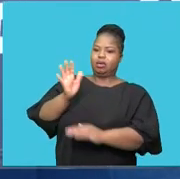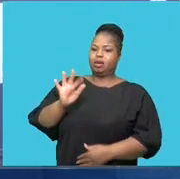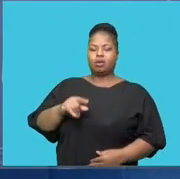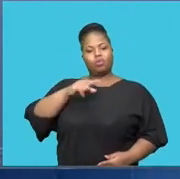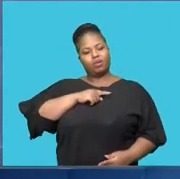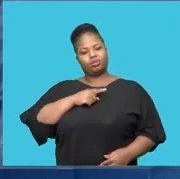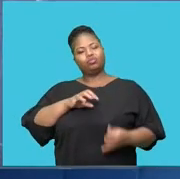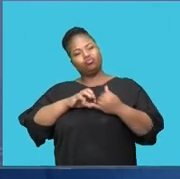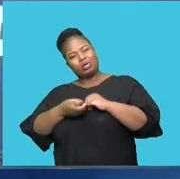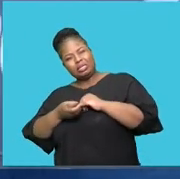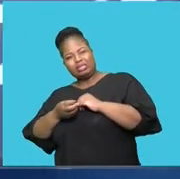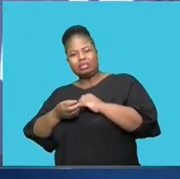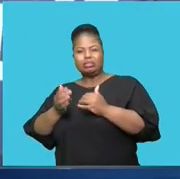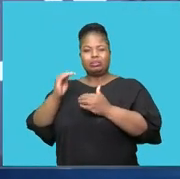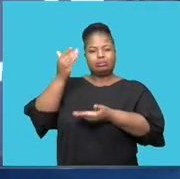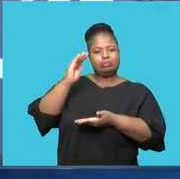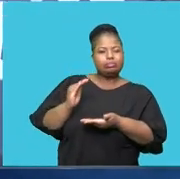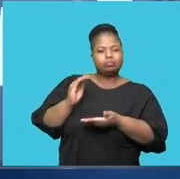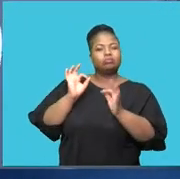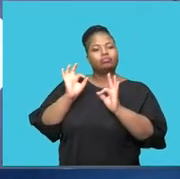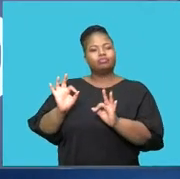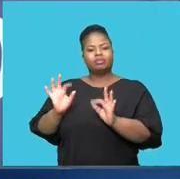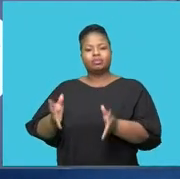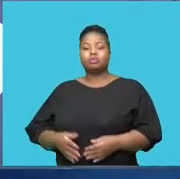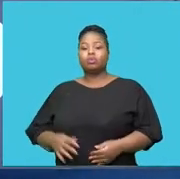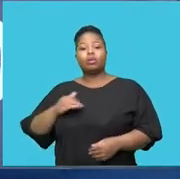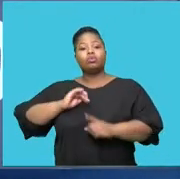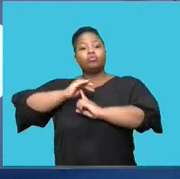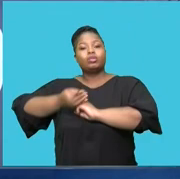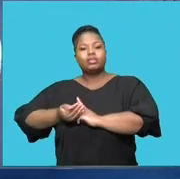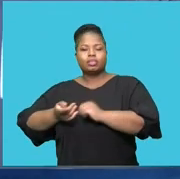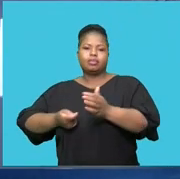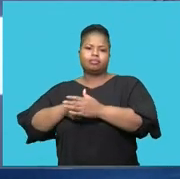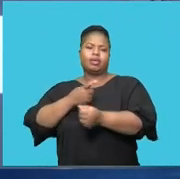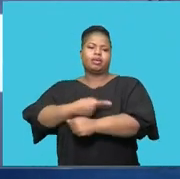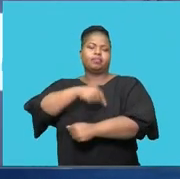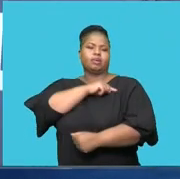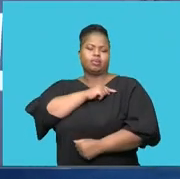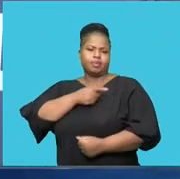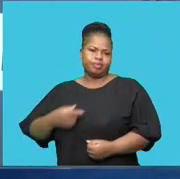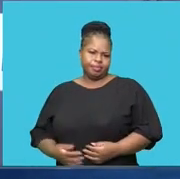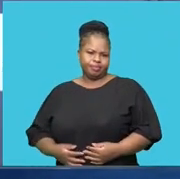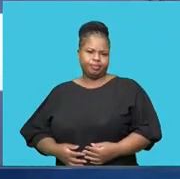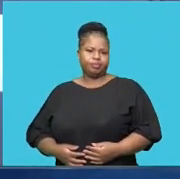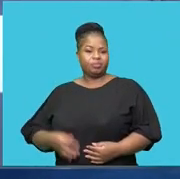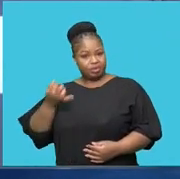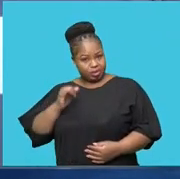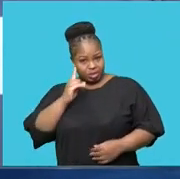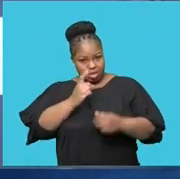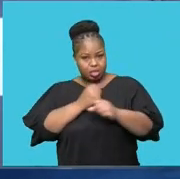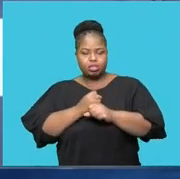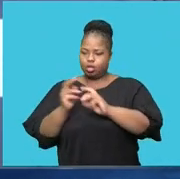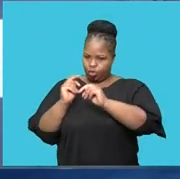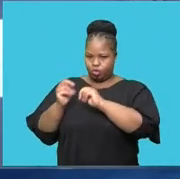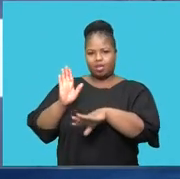us against inflation. You are protecting the buying power of our money. We must still come next year and